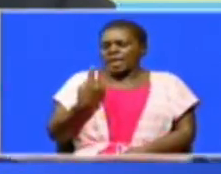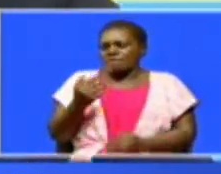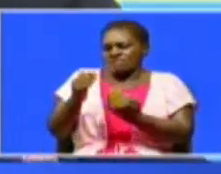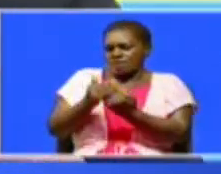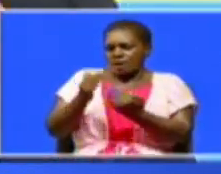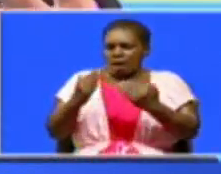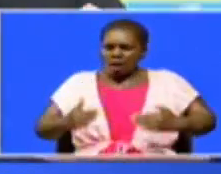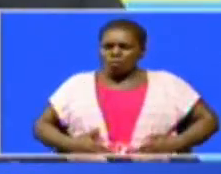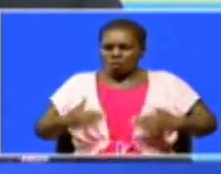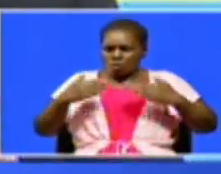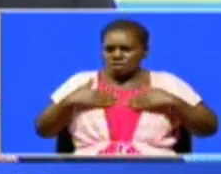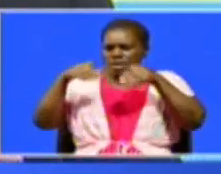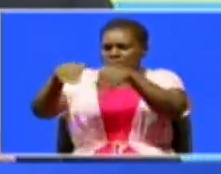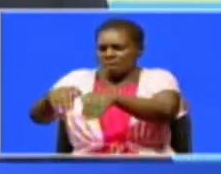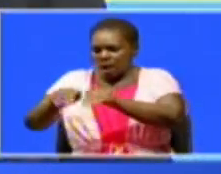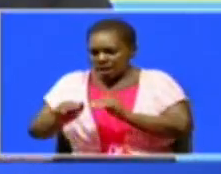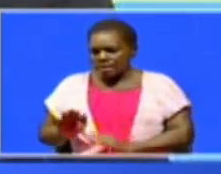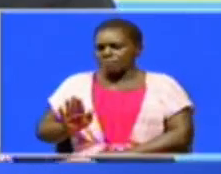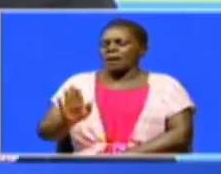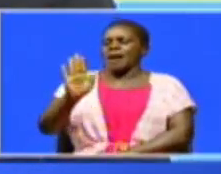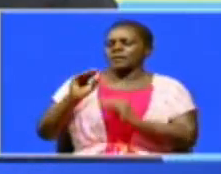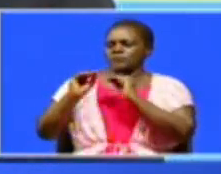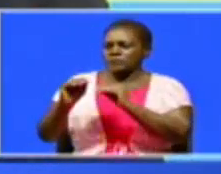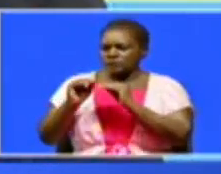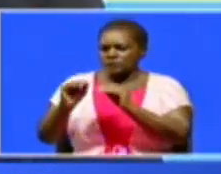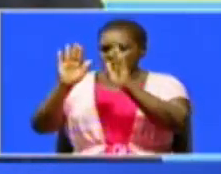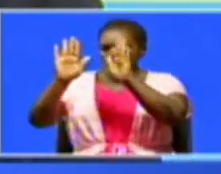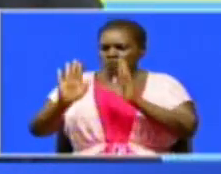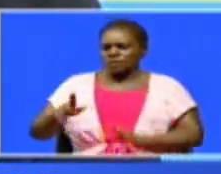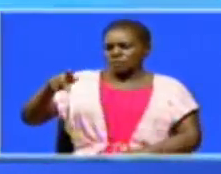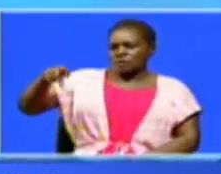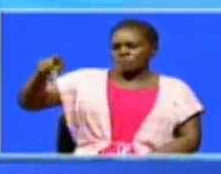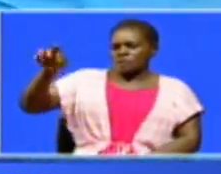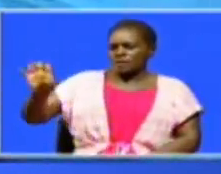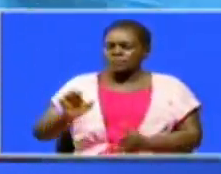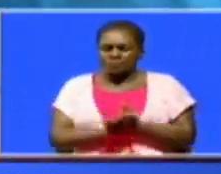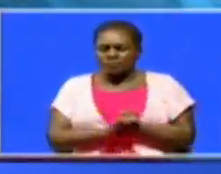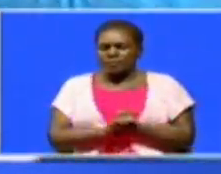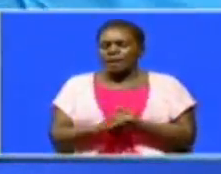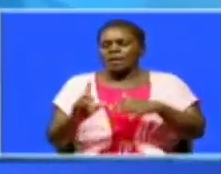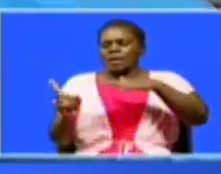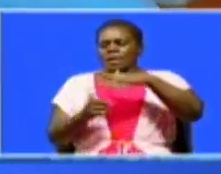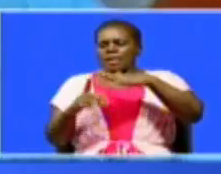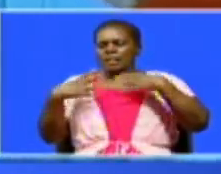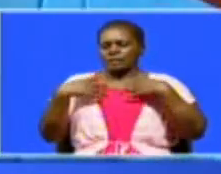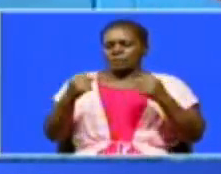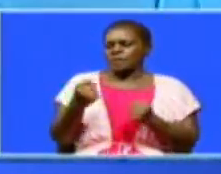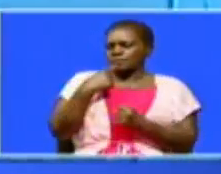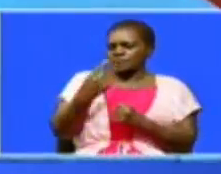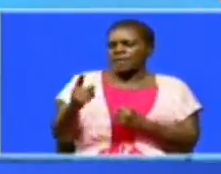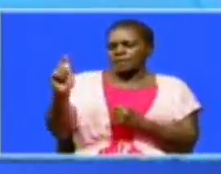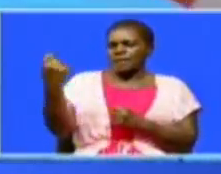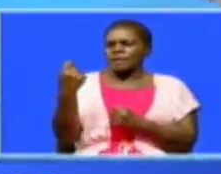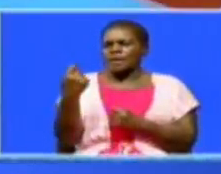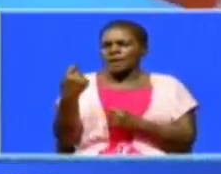and, you know, are then therefore, sensitized on the importance of the PPEs. Bado Wizara ya Afya inasisitiza kuwa